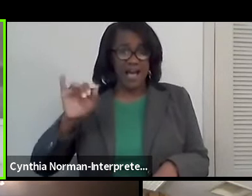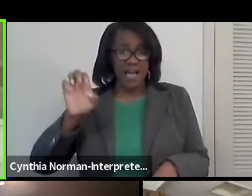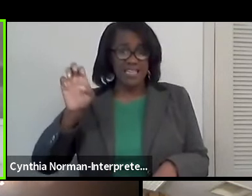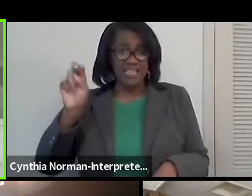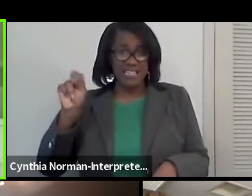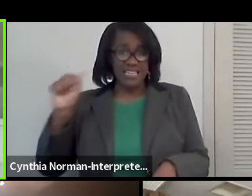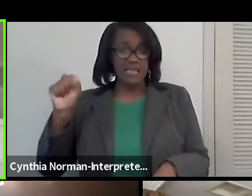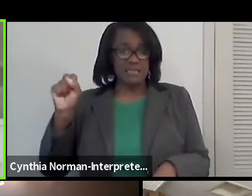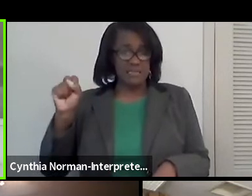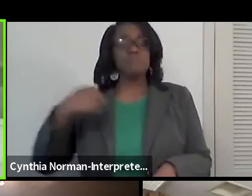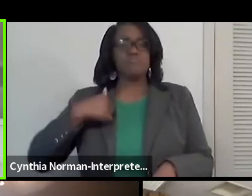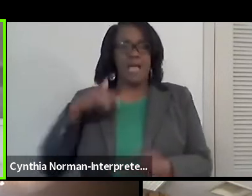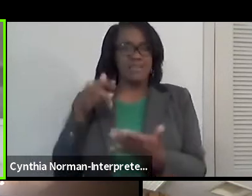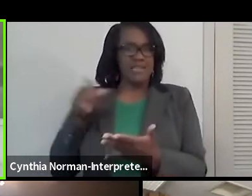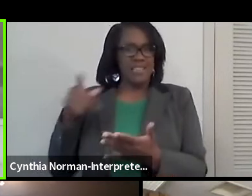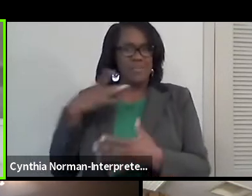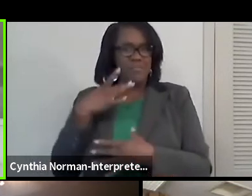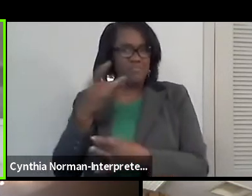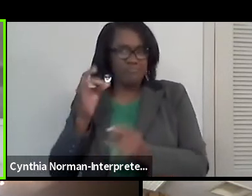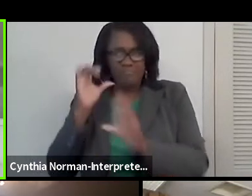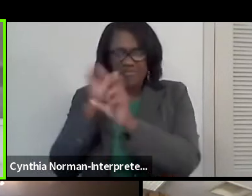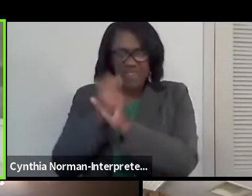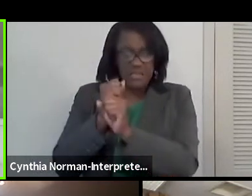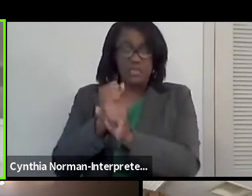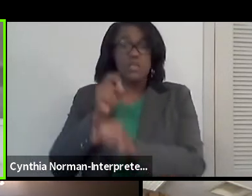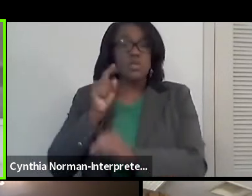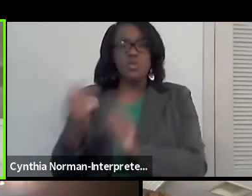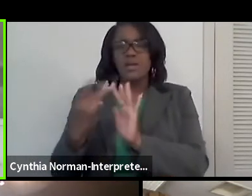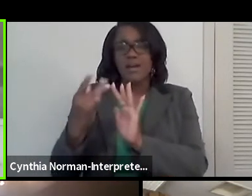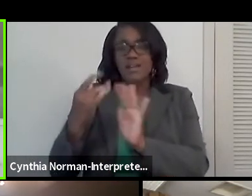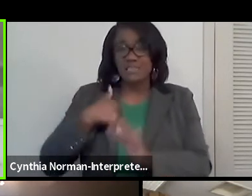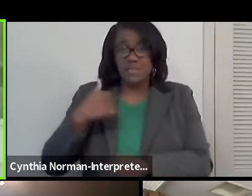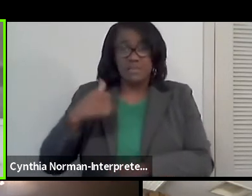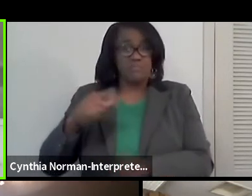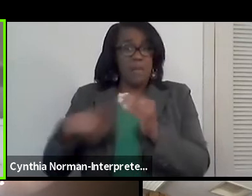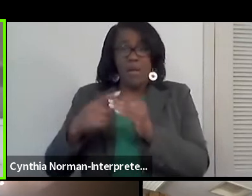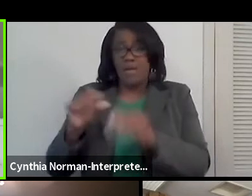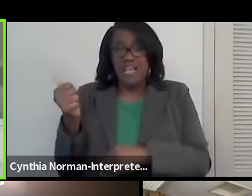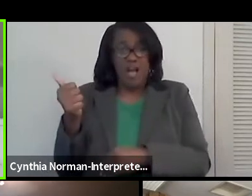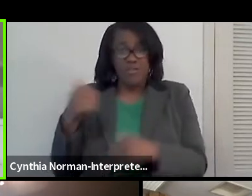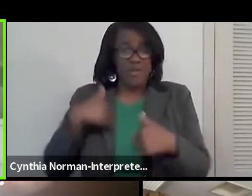study currently, but reach out to me anytime to talk about any of the other things I just mentioned.